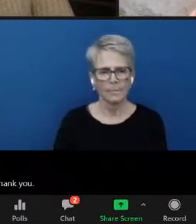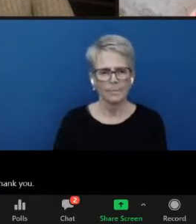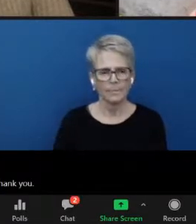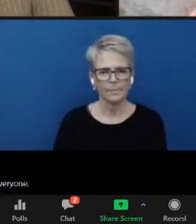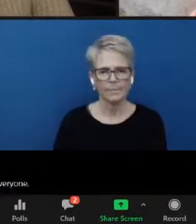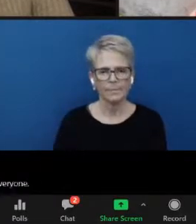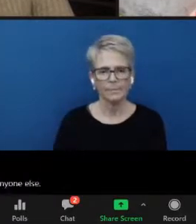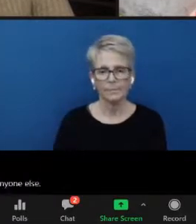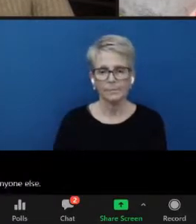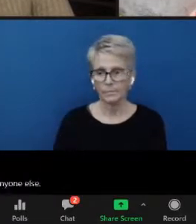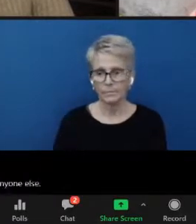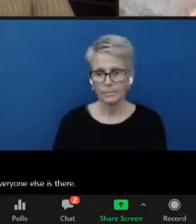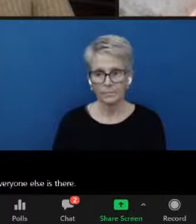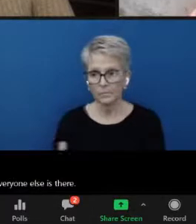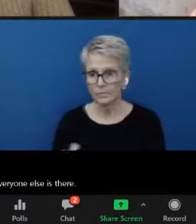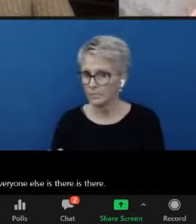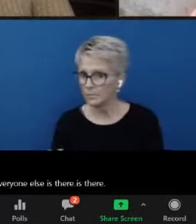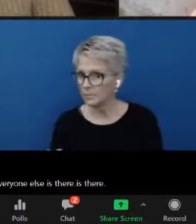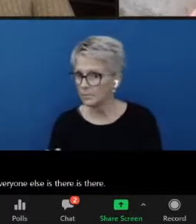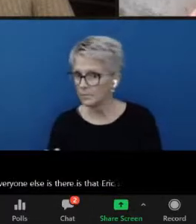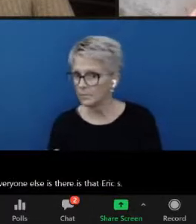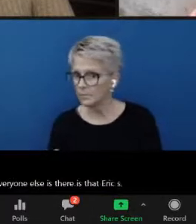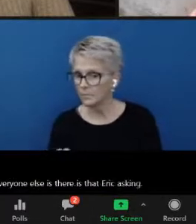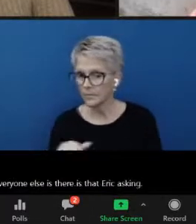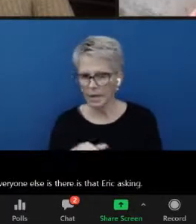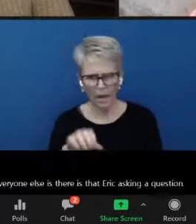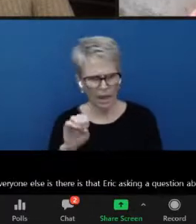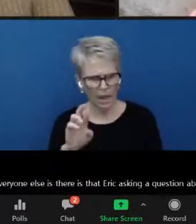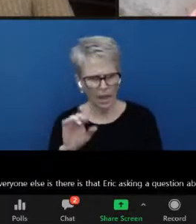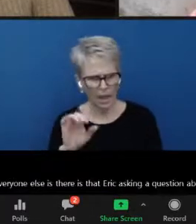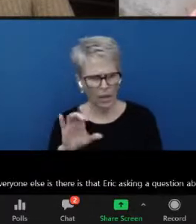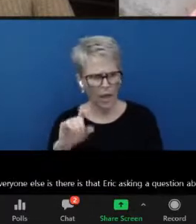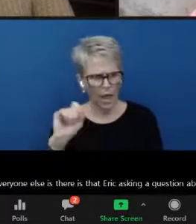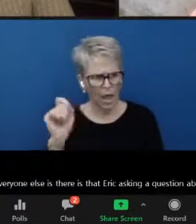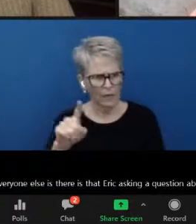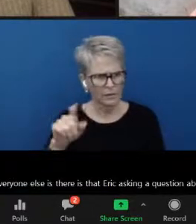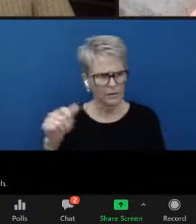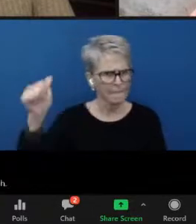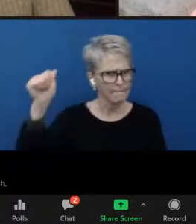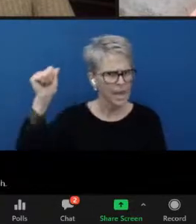Anyone else? Is that Eric asking a question in the back?